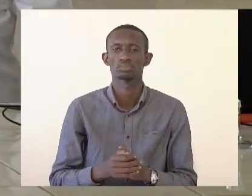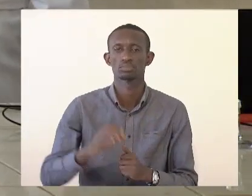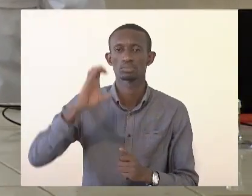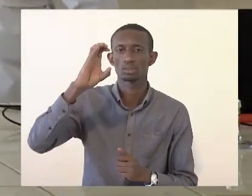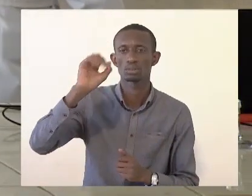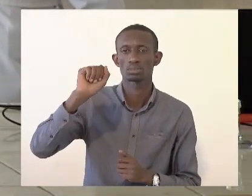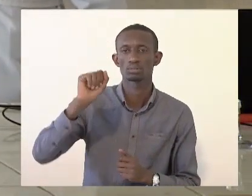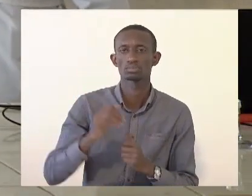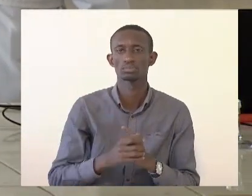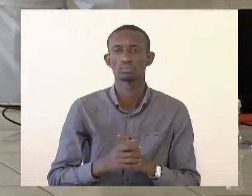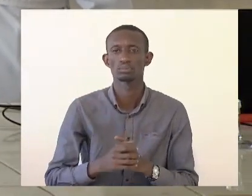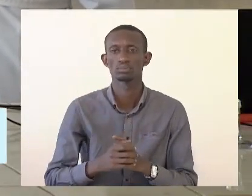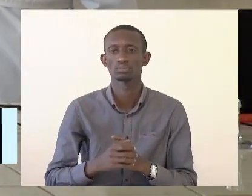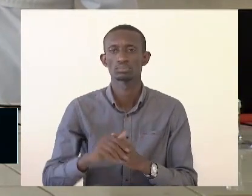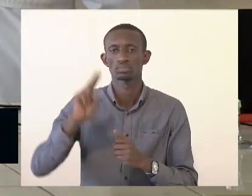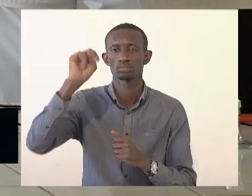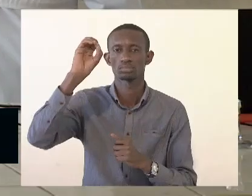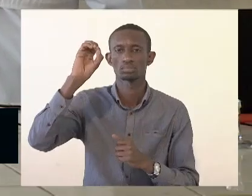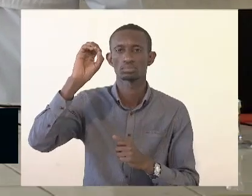calcium nitrate,